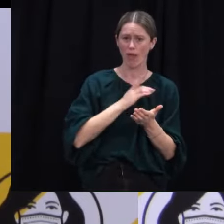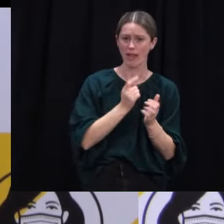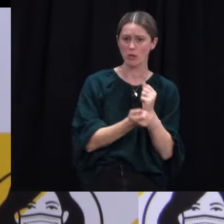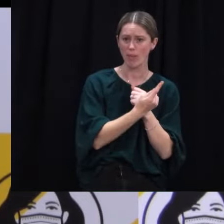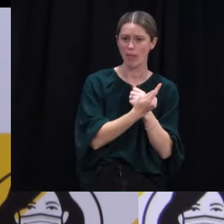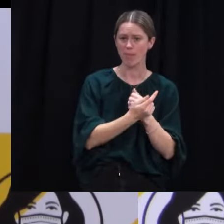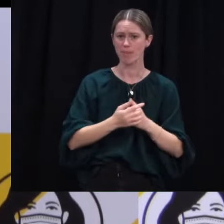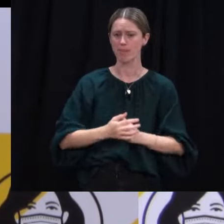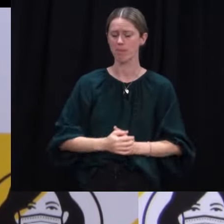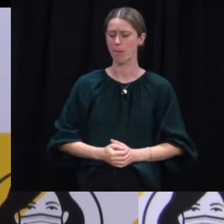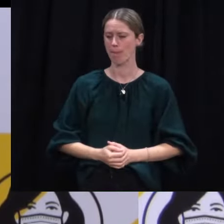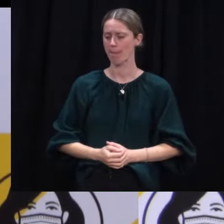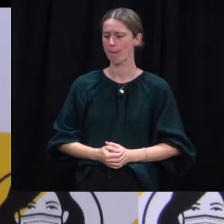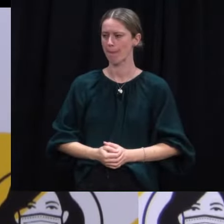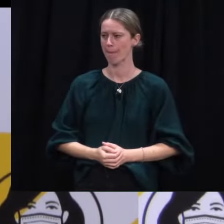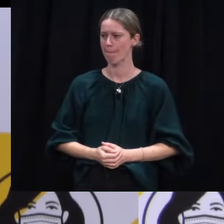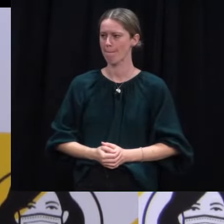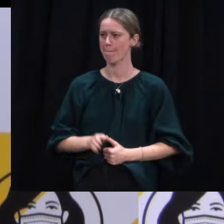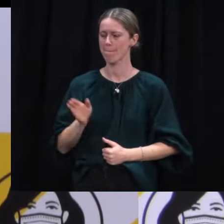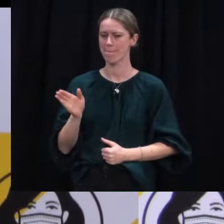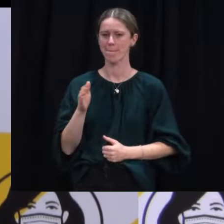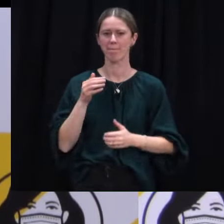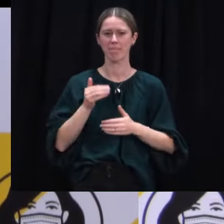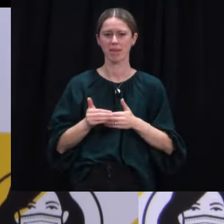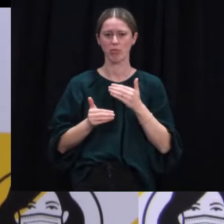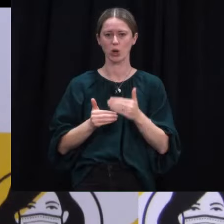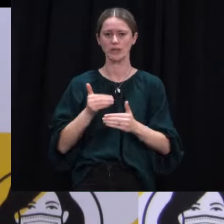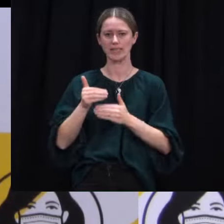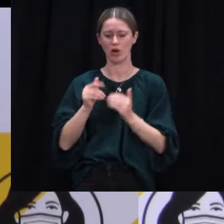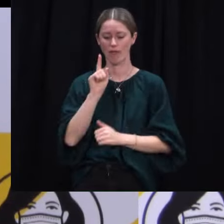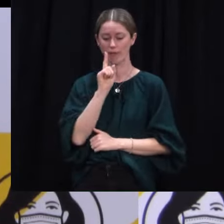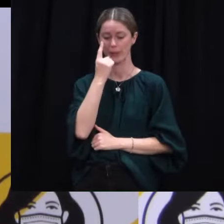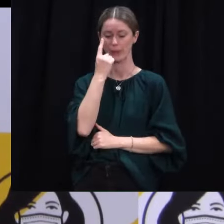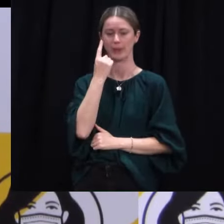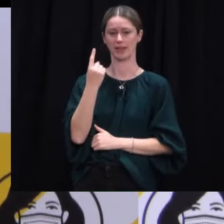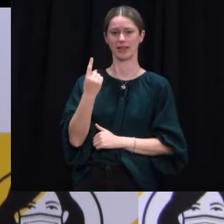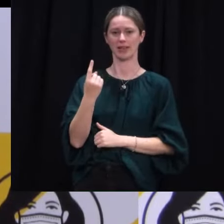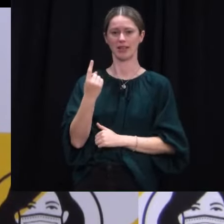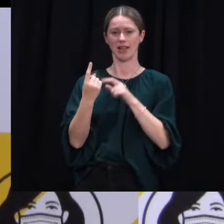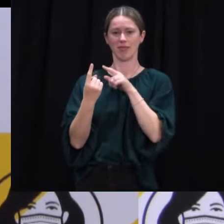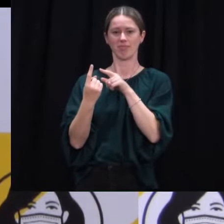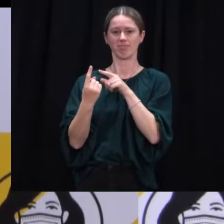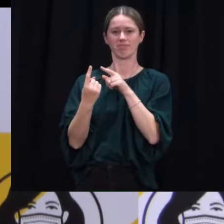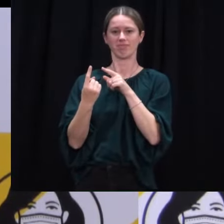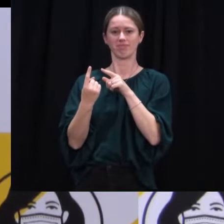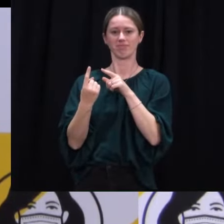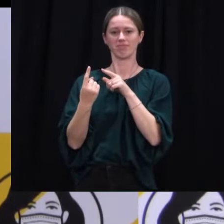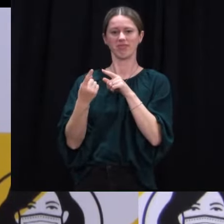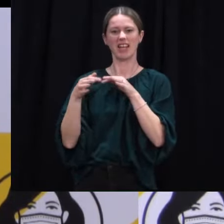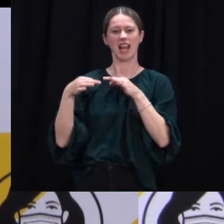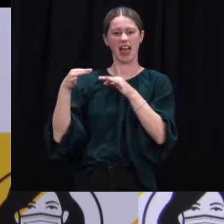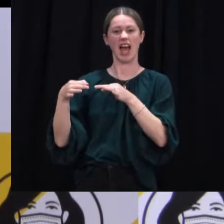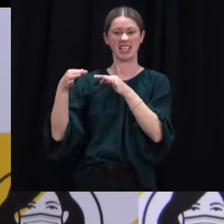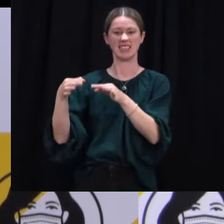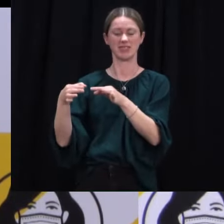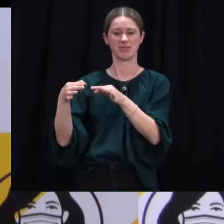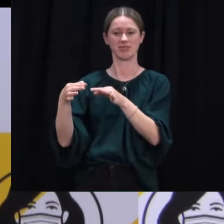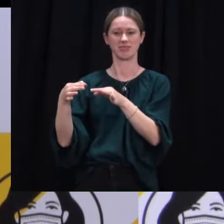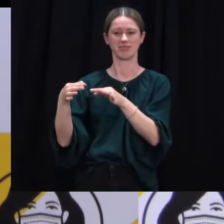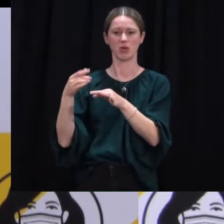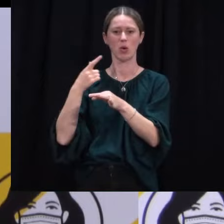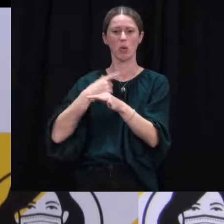in terms of the processing of the nasopharyngeal swabs, yes, there was a bit of a delay in getting through